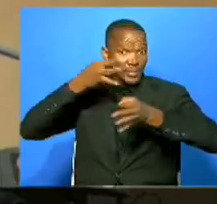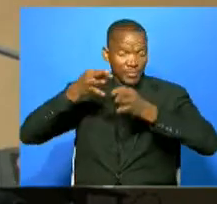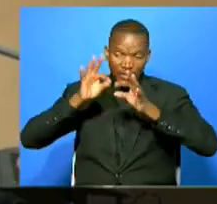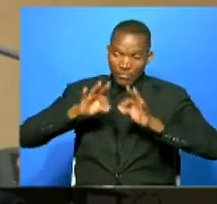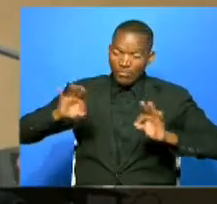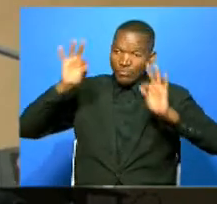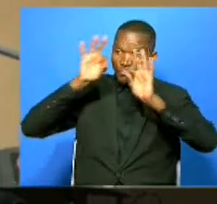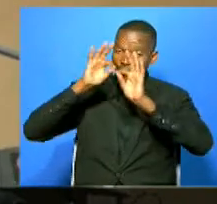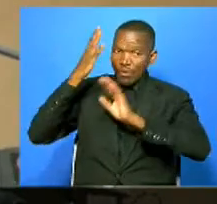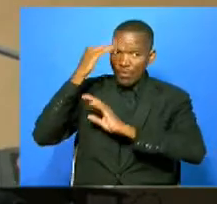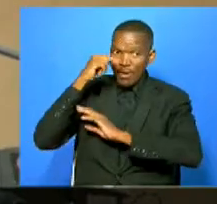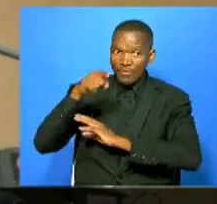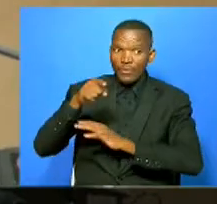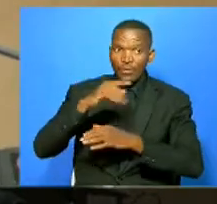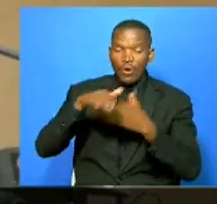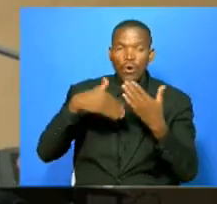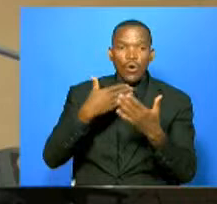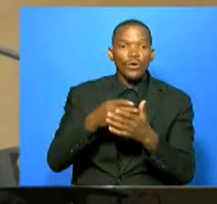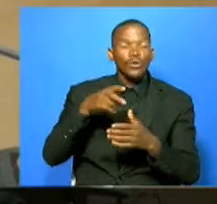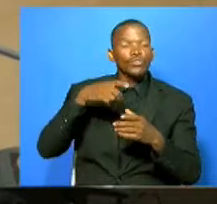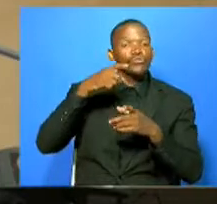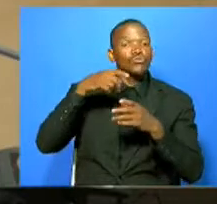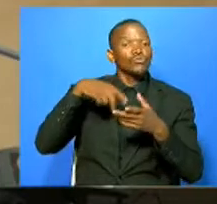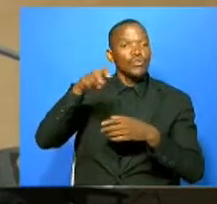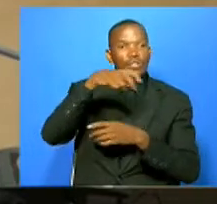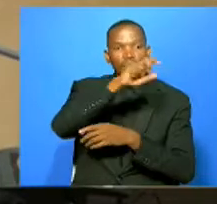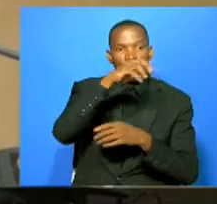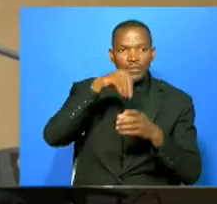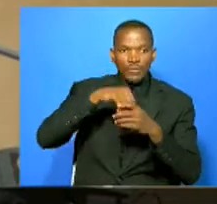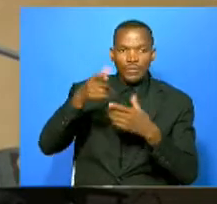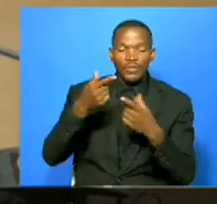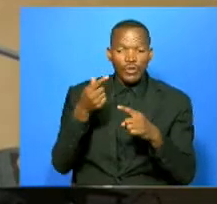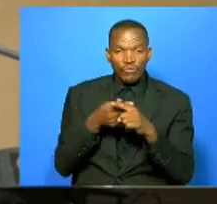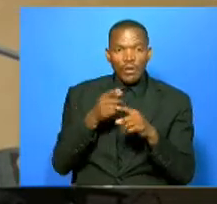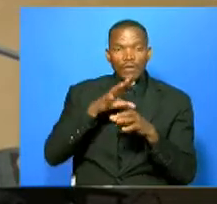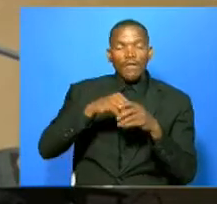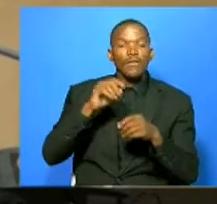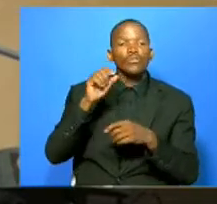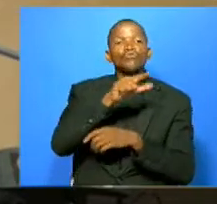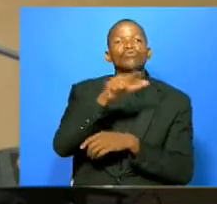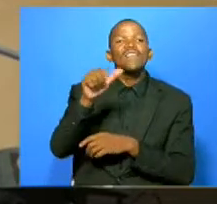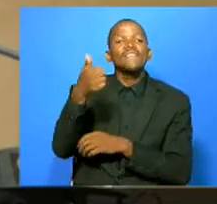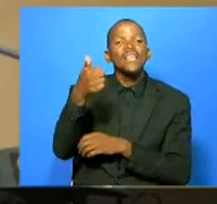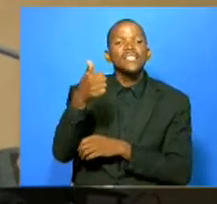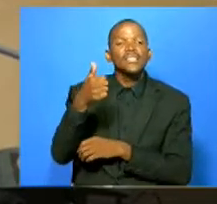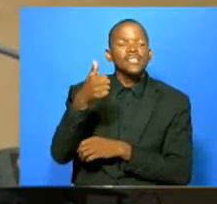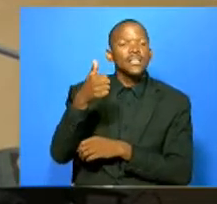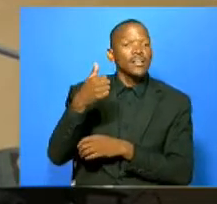of multilateralism in the 21st century.